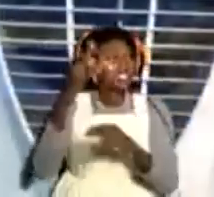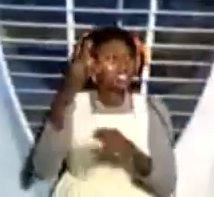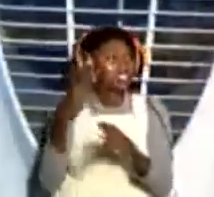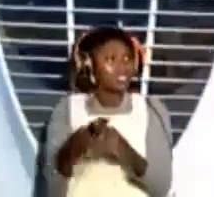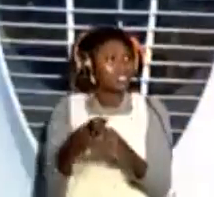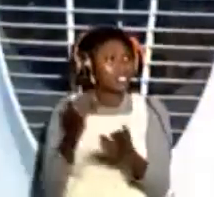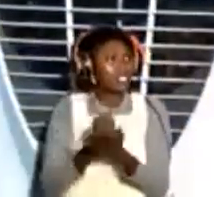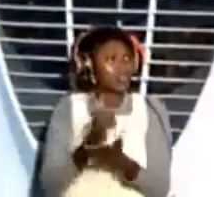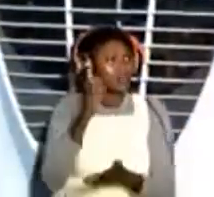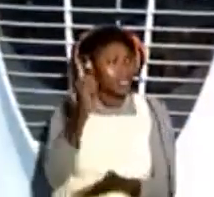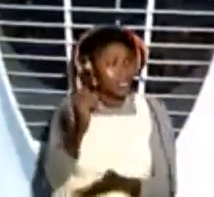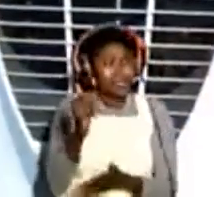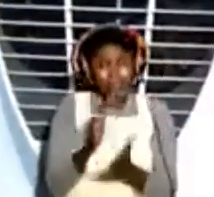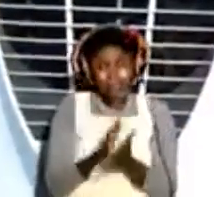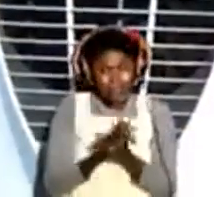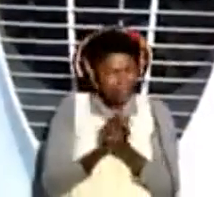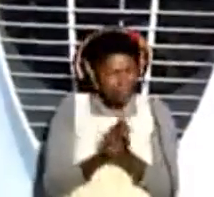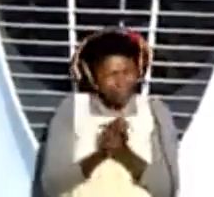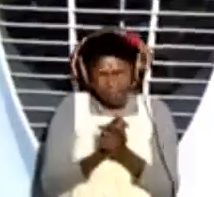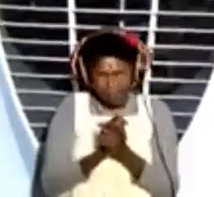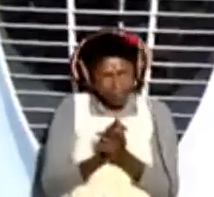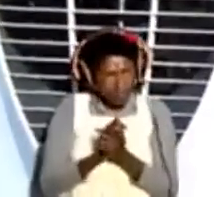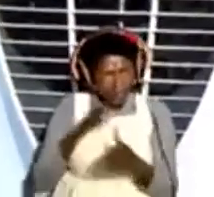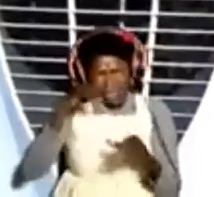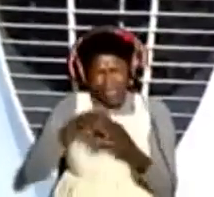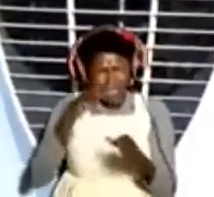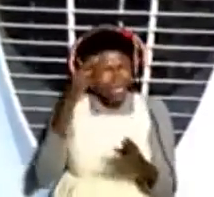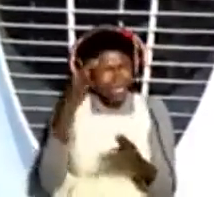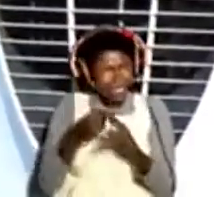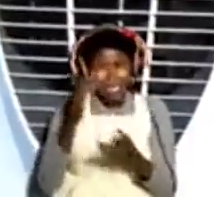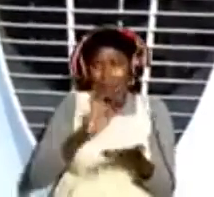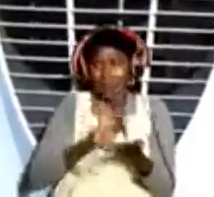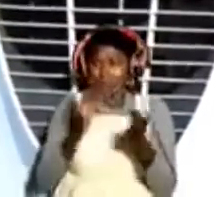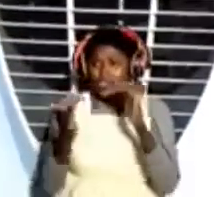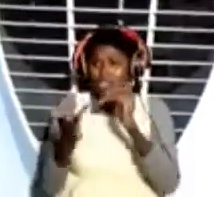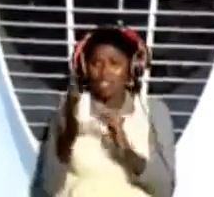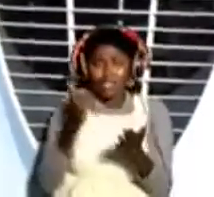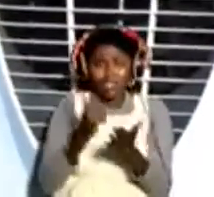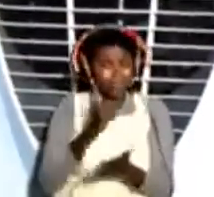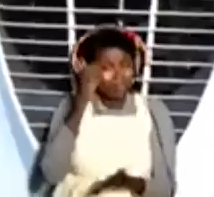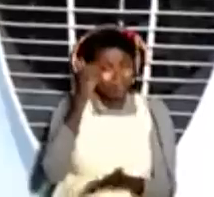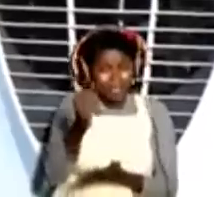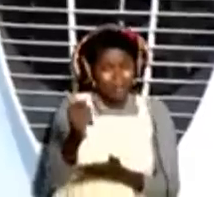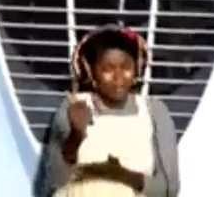Jesus. Amen. In the mighty name of Jesus.